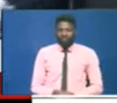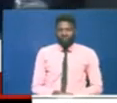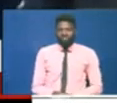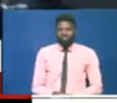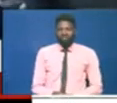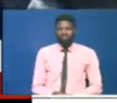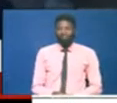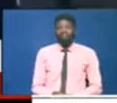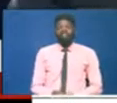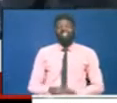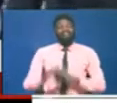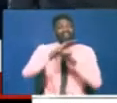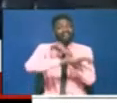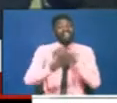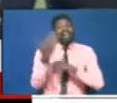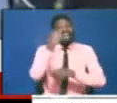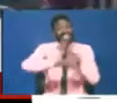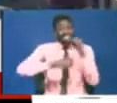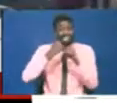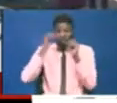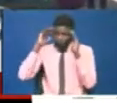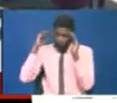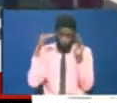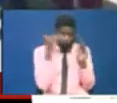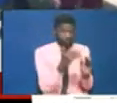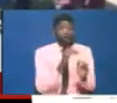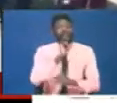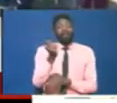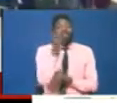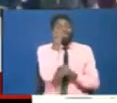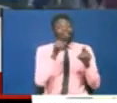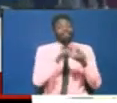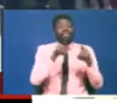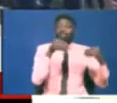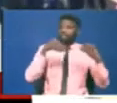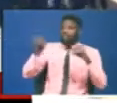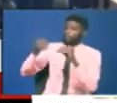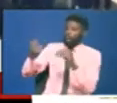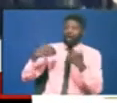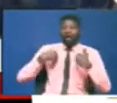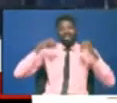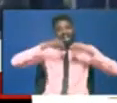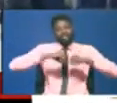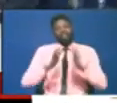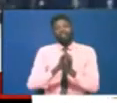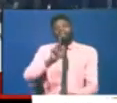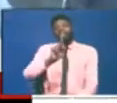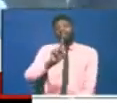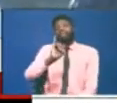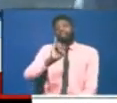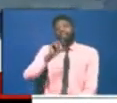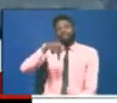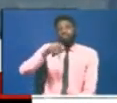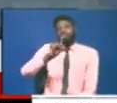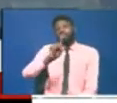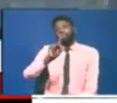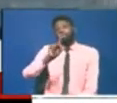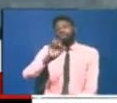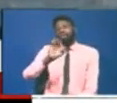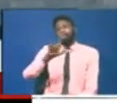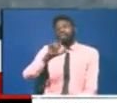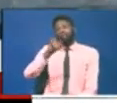The country last year shifted its focus to Kenya as a supplier striking up a deal with Kipkelion Cooperative Society that saw